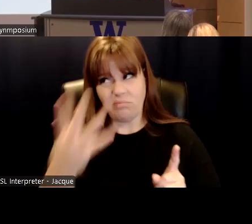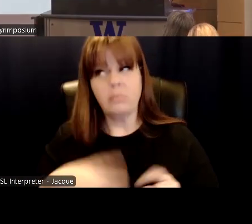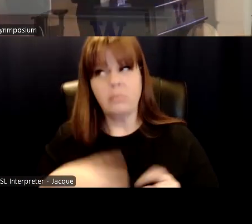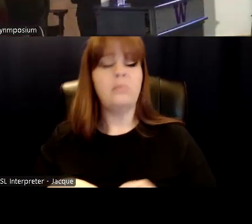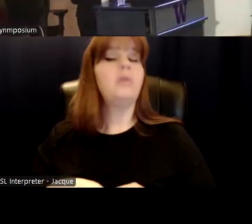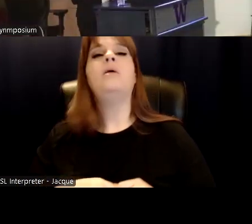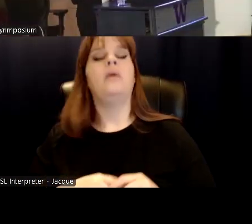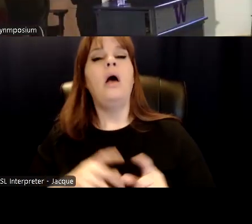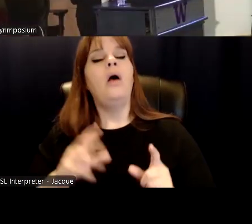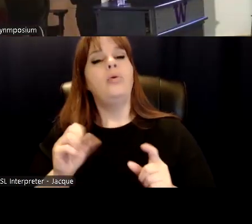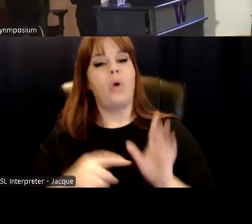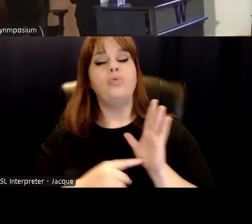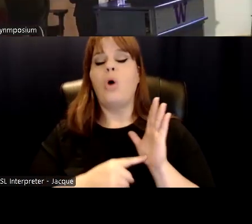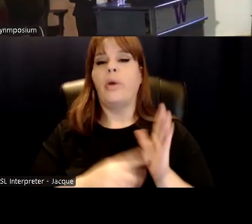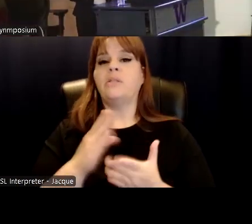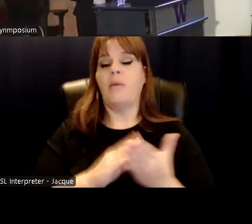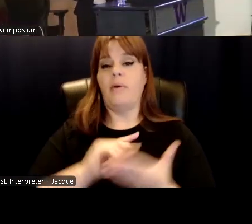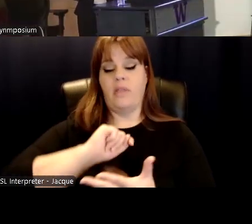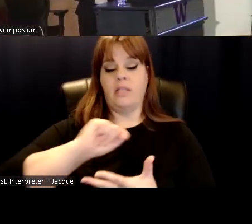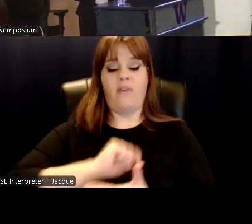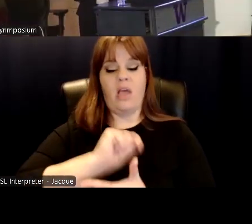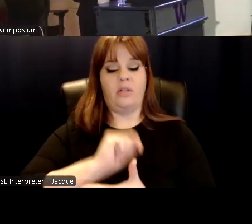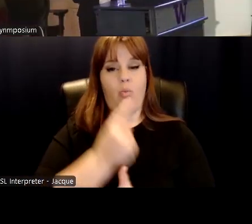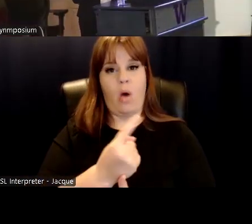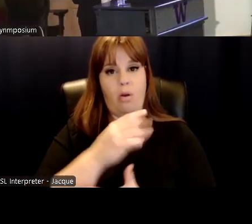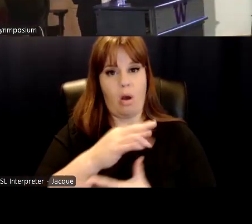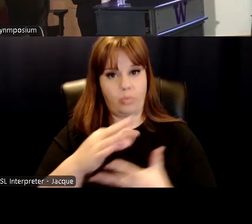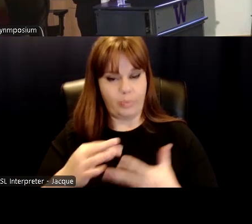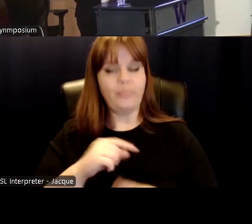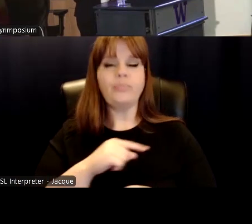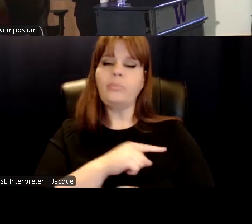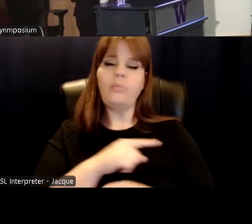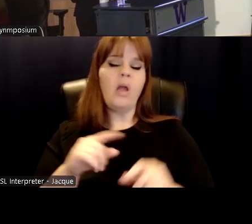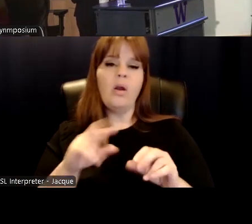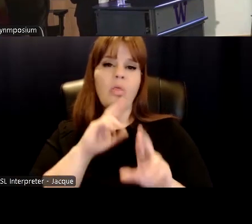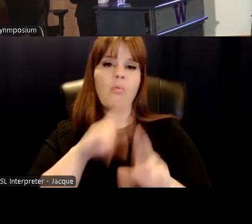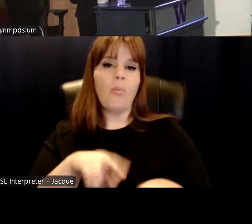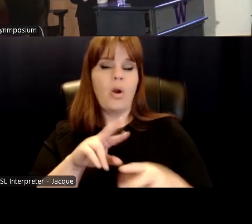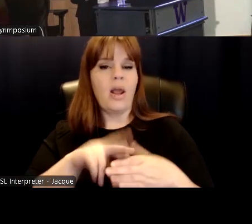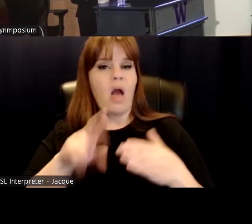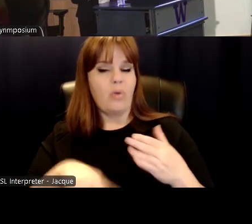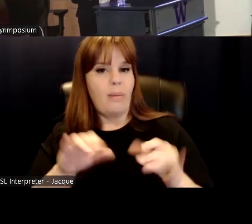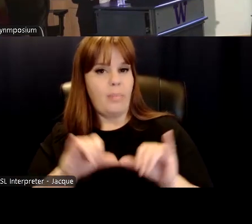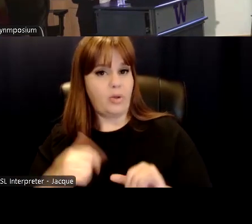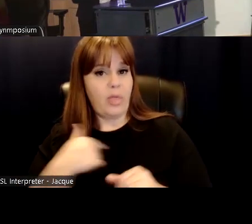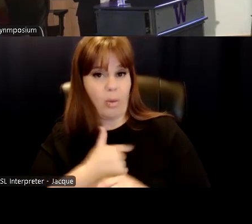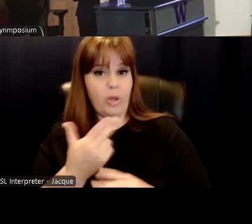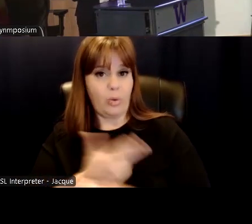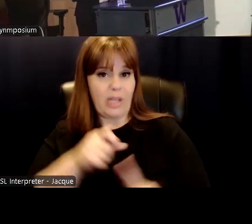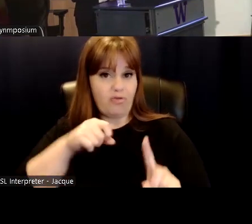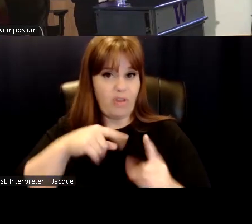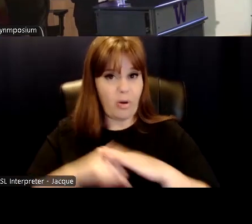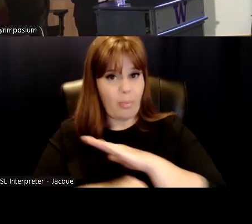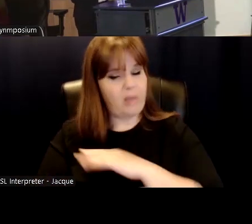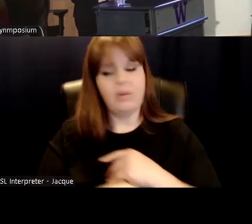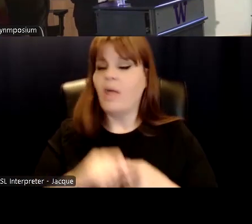And so showing some of these phase 1 options, these are the patient-reported outcome measures that we use as triggered-based management in our clinics. These are